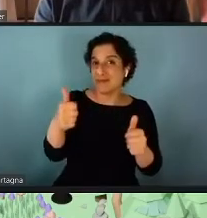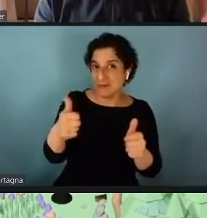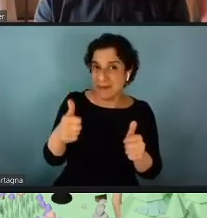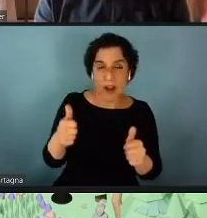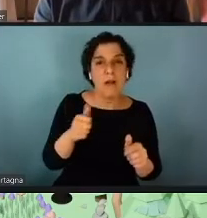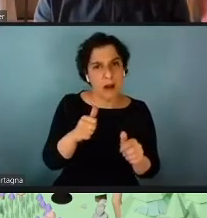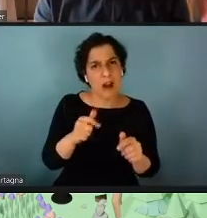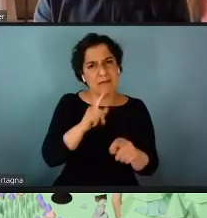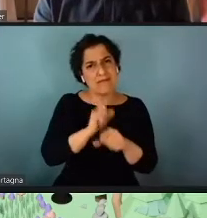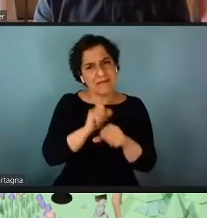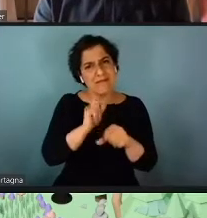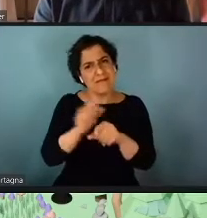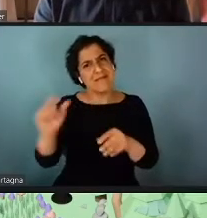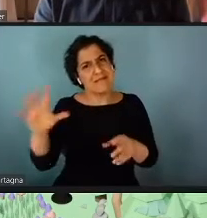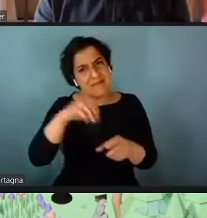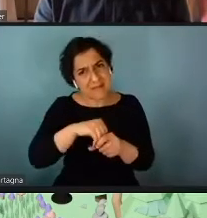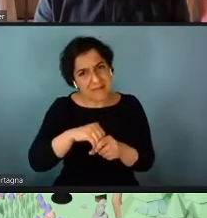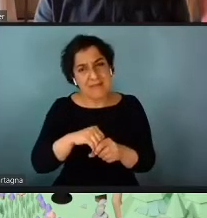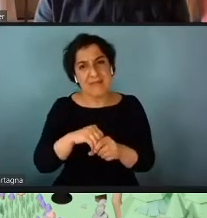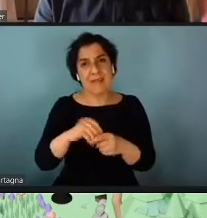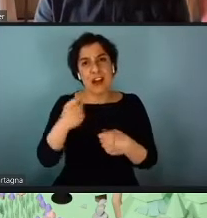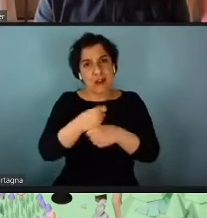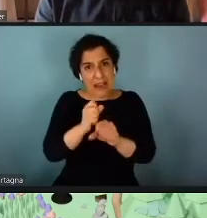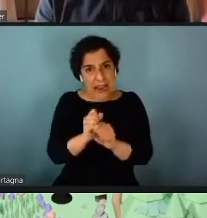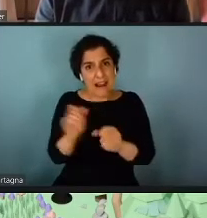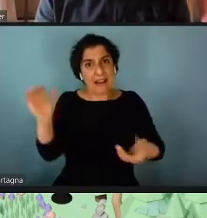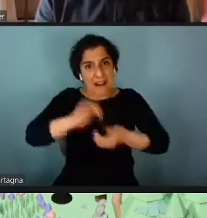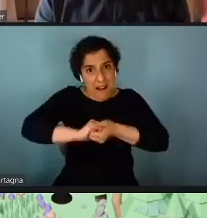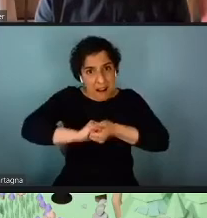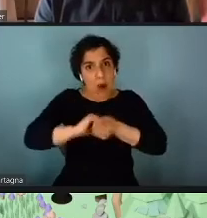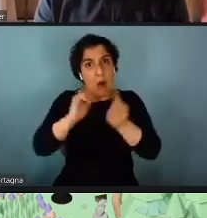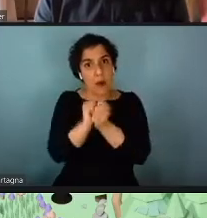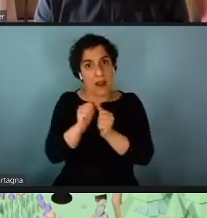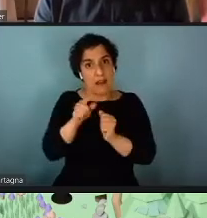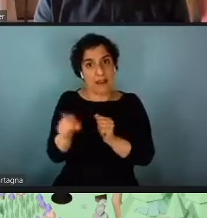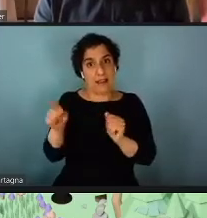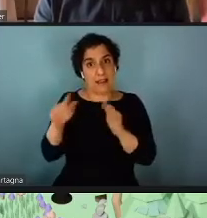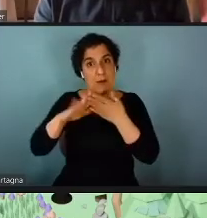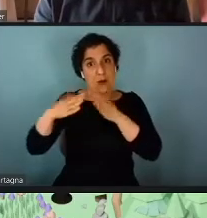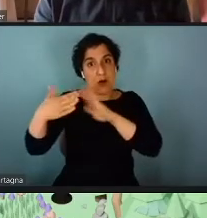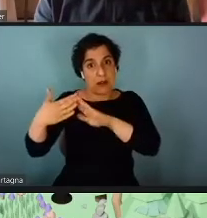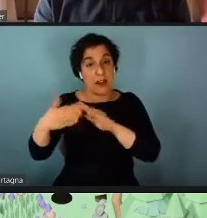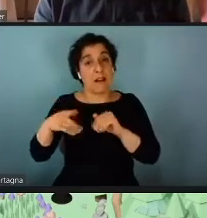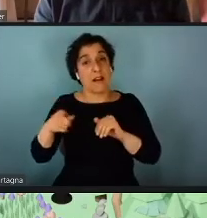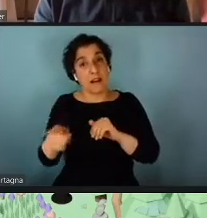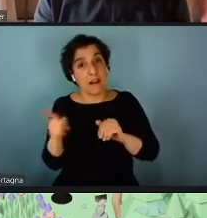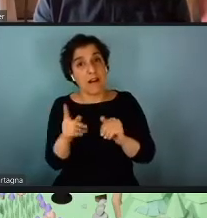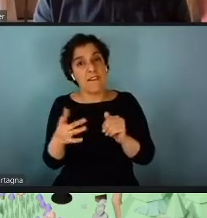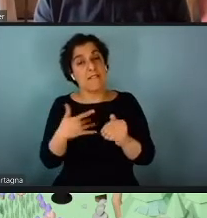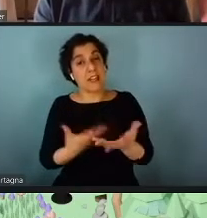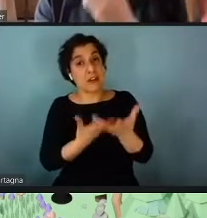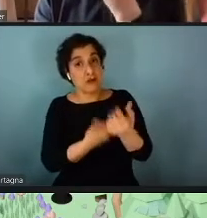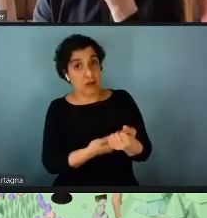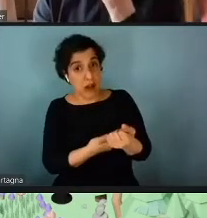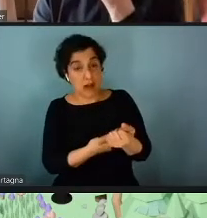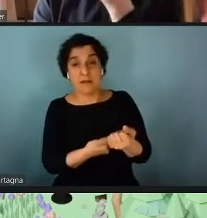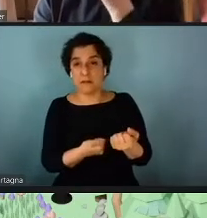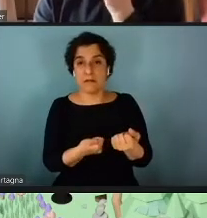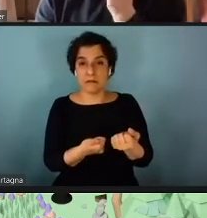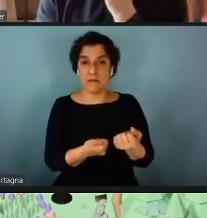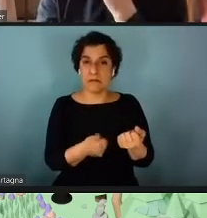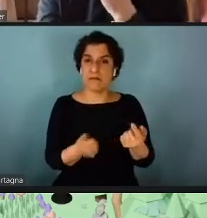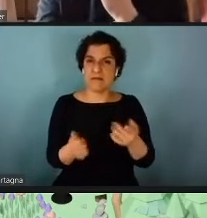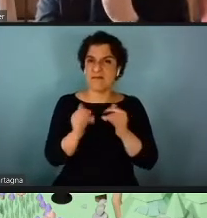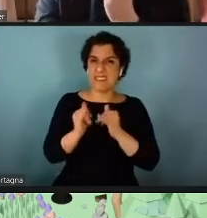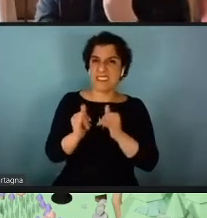really co-created, and the community has buy-in and trust. And we just all need to be on the same page about